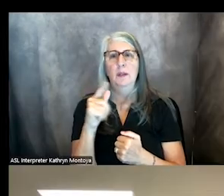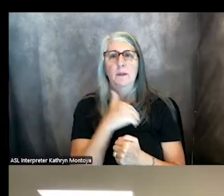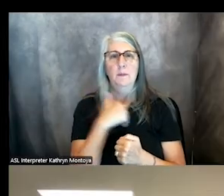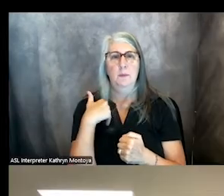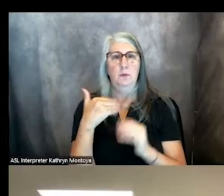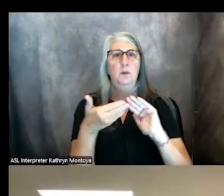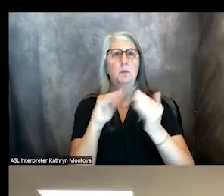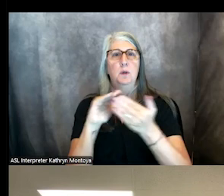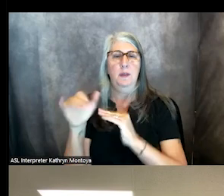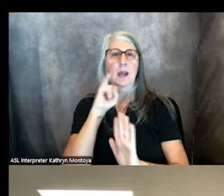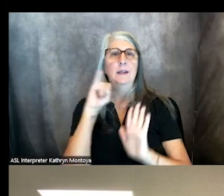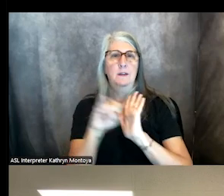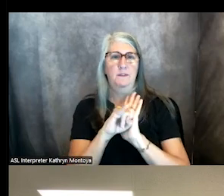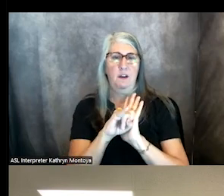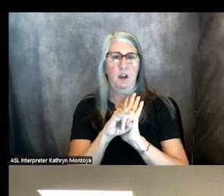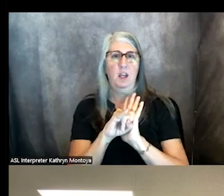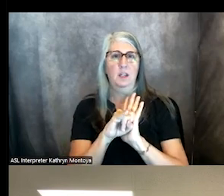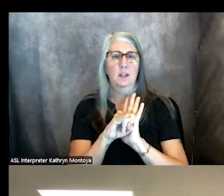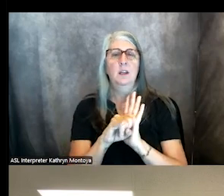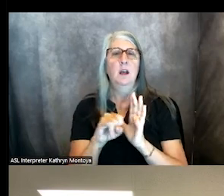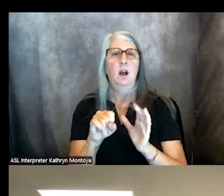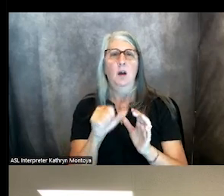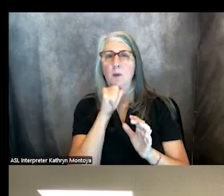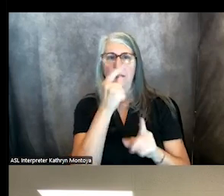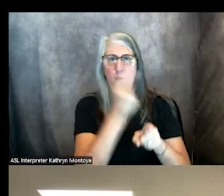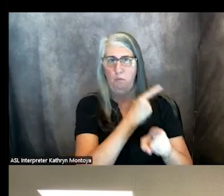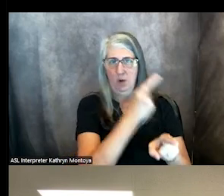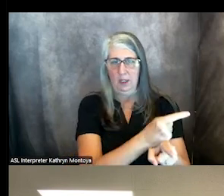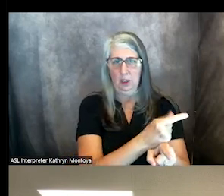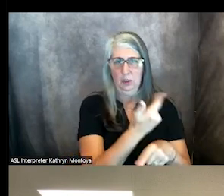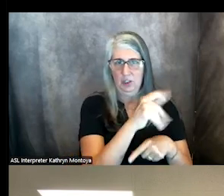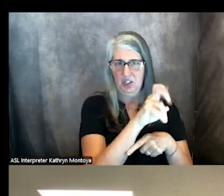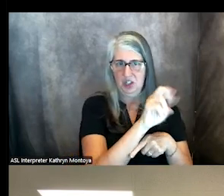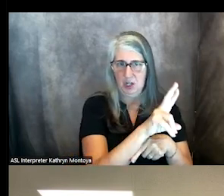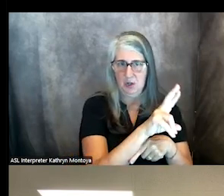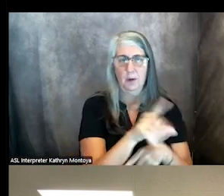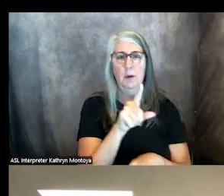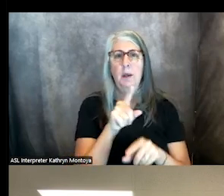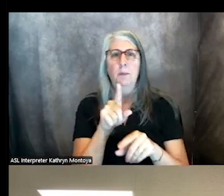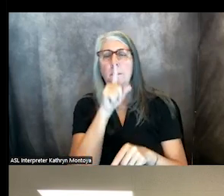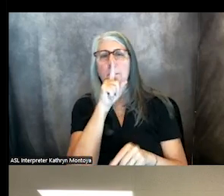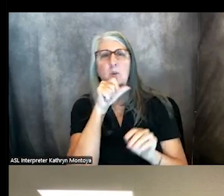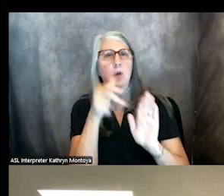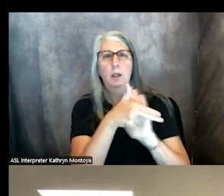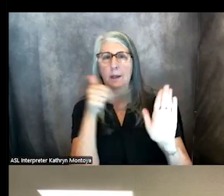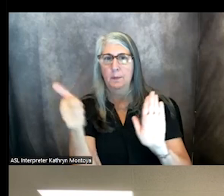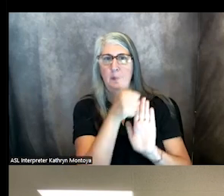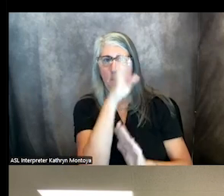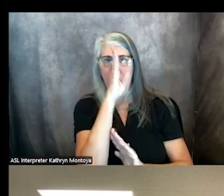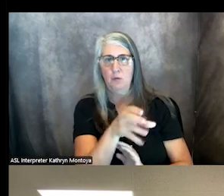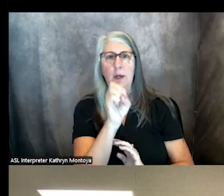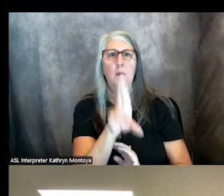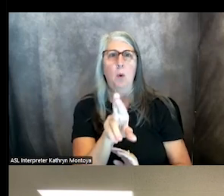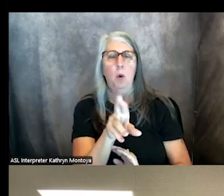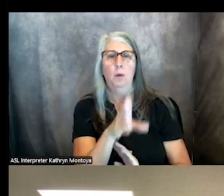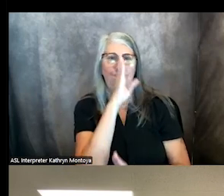that identify outside the gender binary and do not identify as straight or heterosexual. And